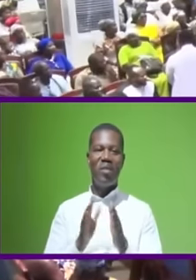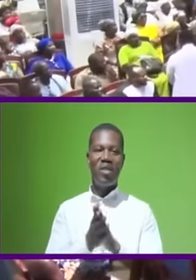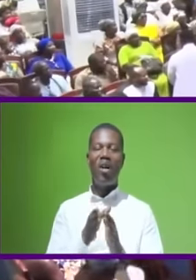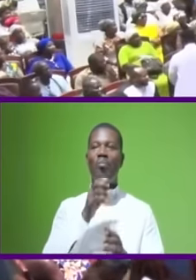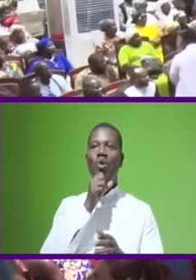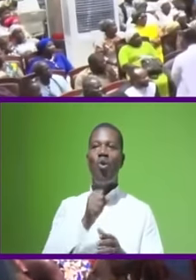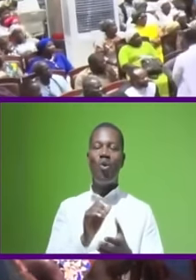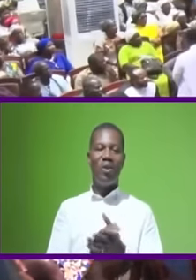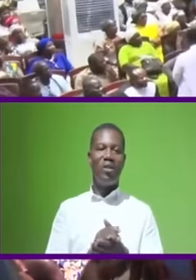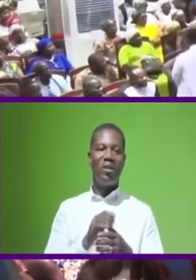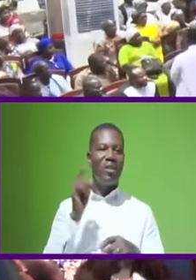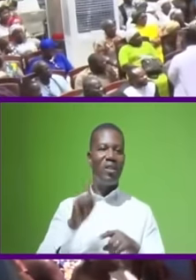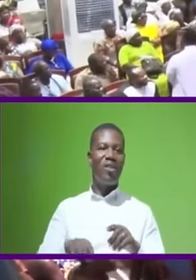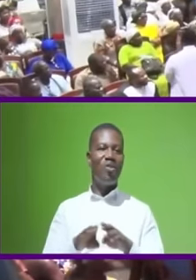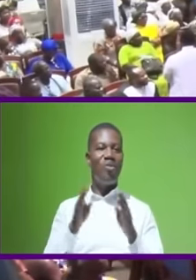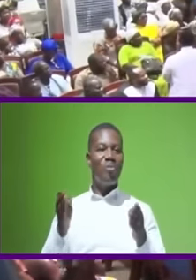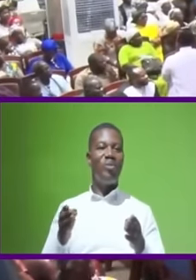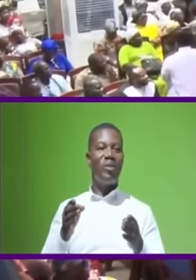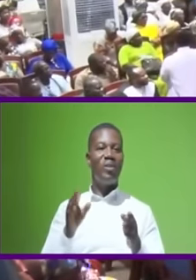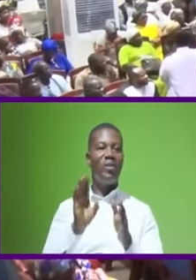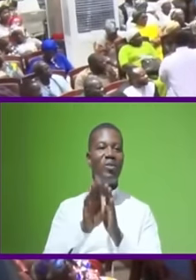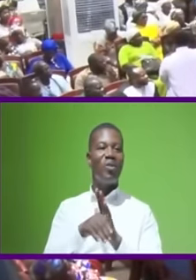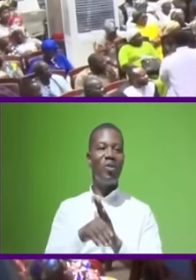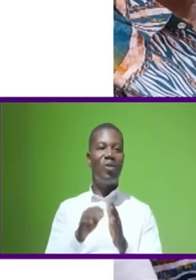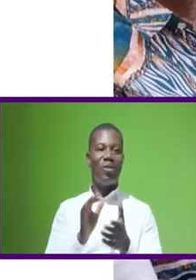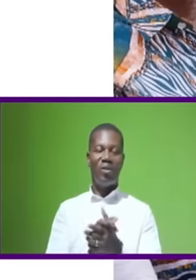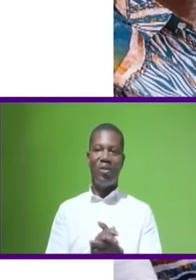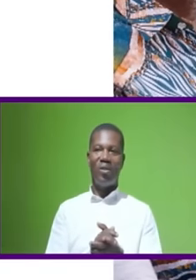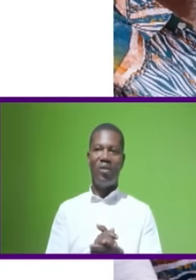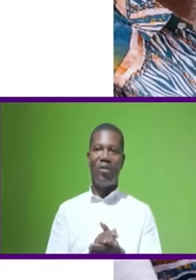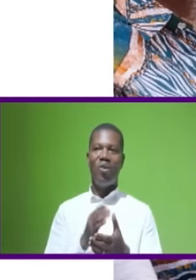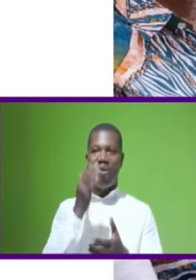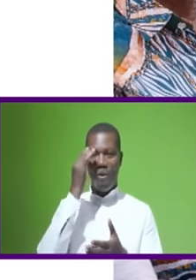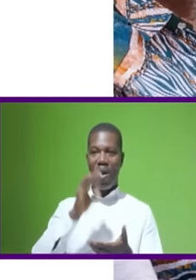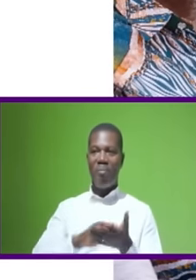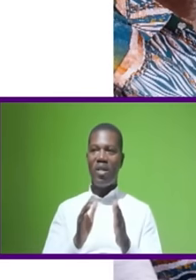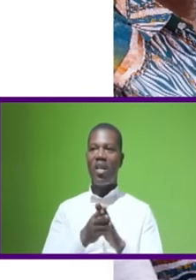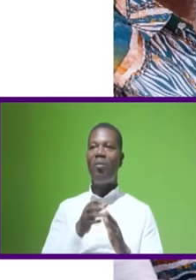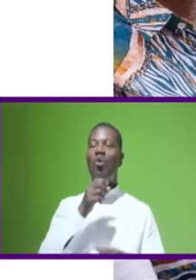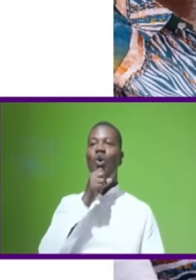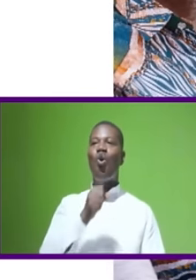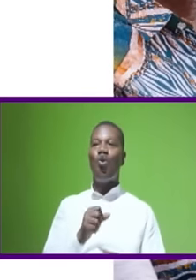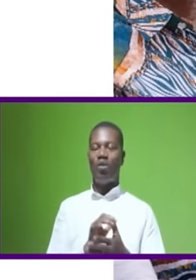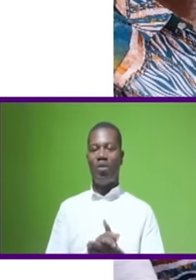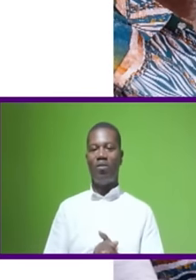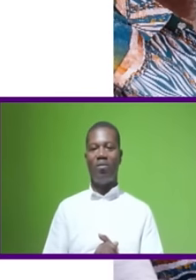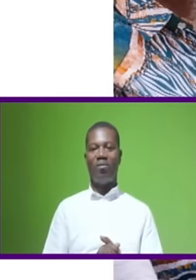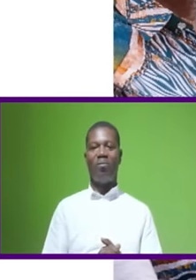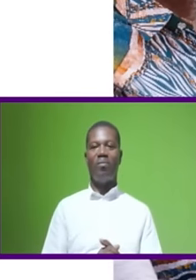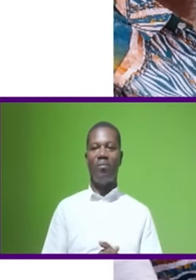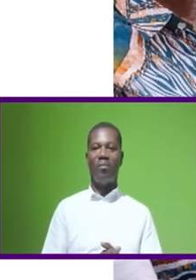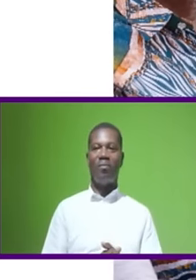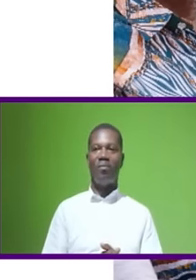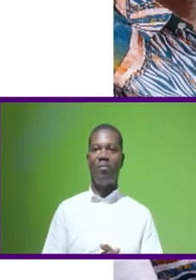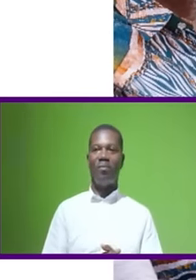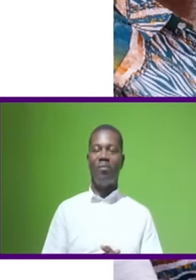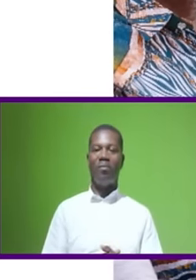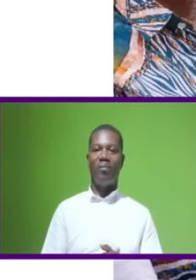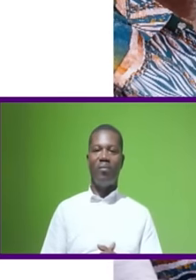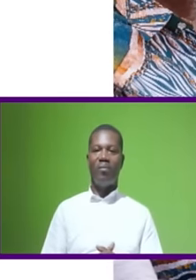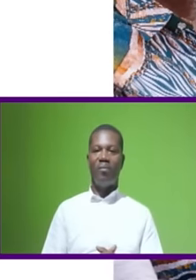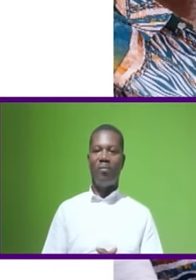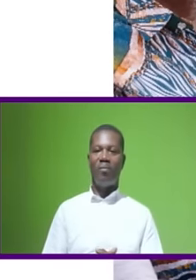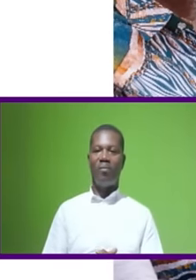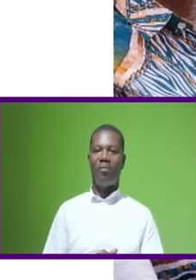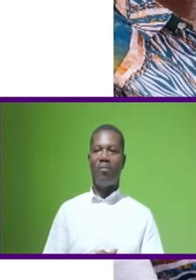How is this possible? Someone who travels in a convoy, I do not even open the door of my gate, yet I